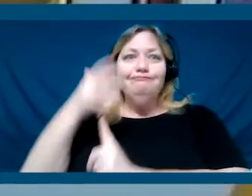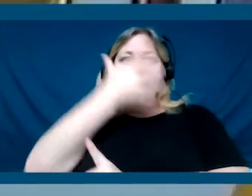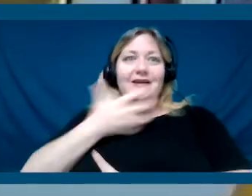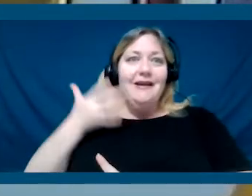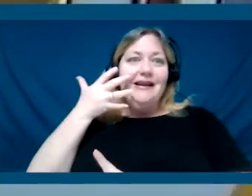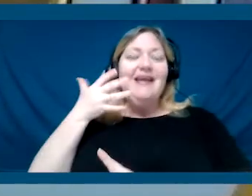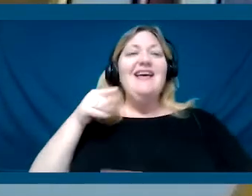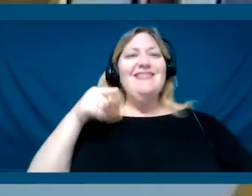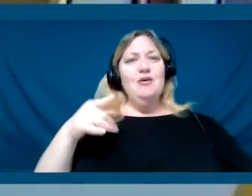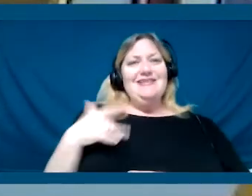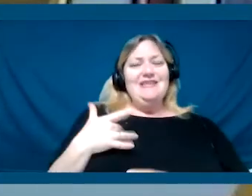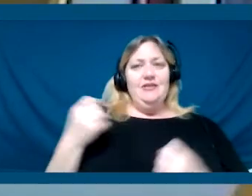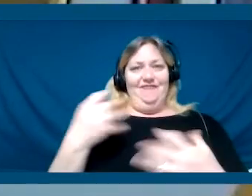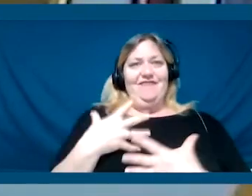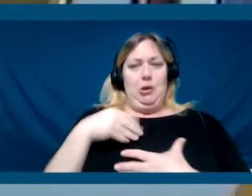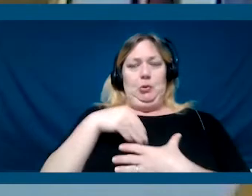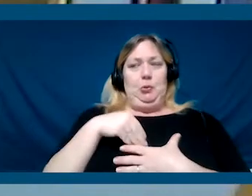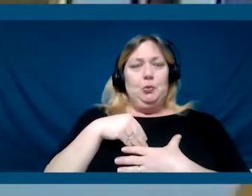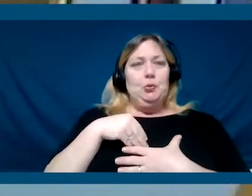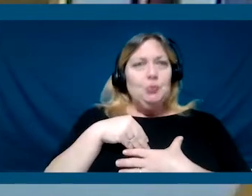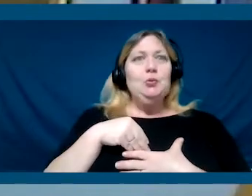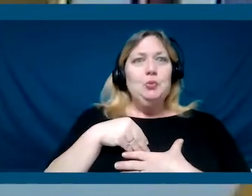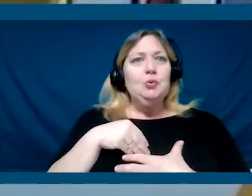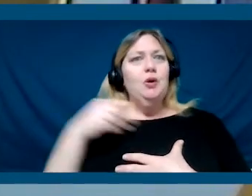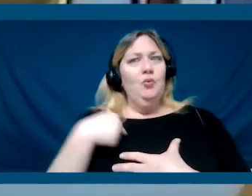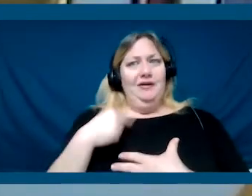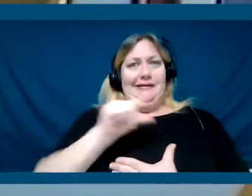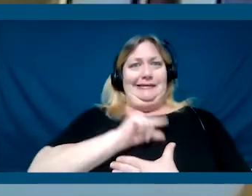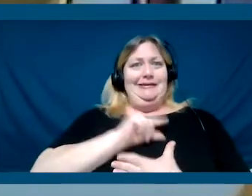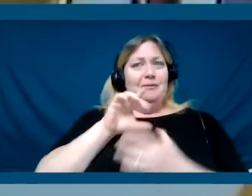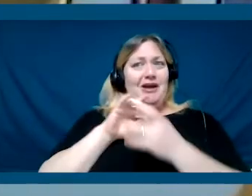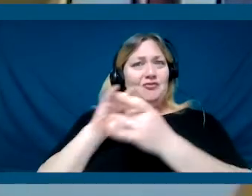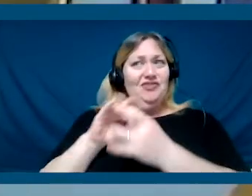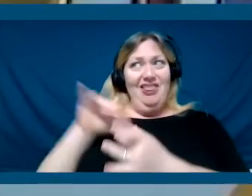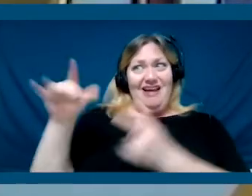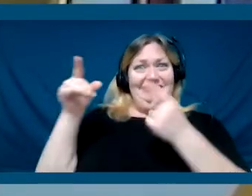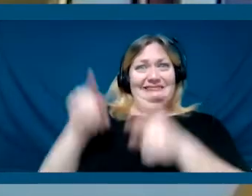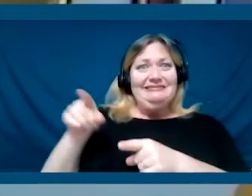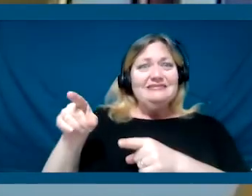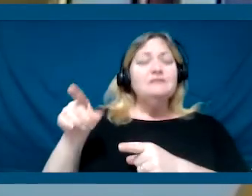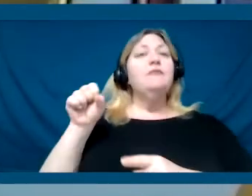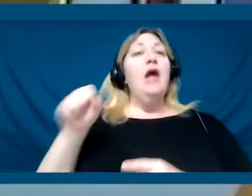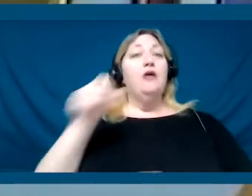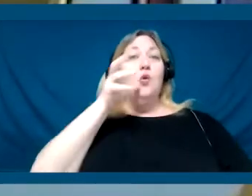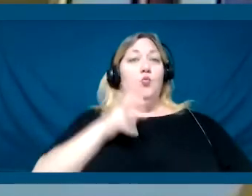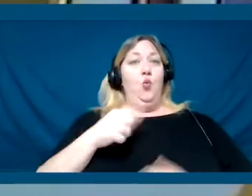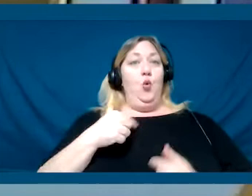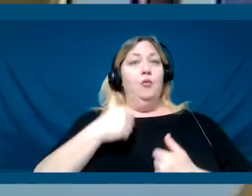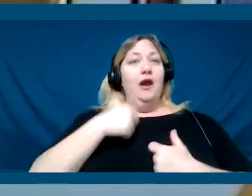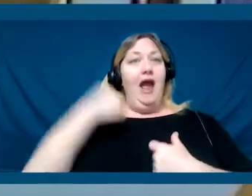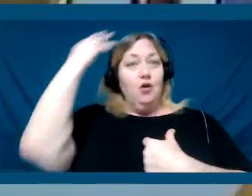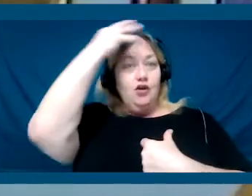There was a sense of fear of whether or not we were guilty by association. As a woman who wore a